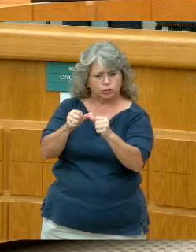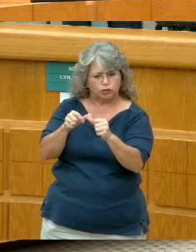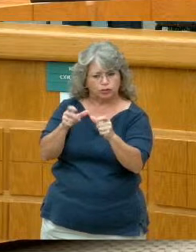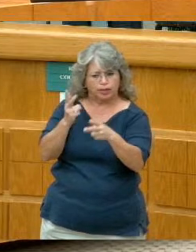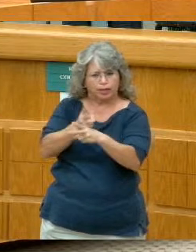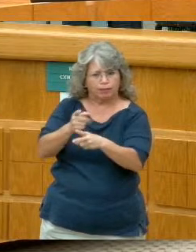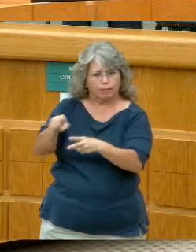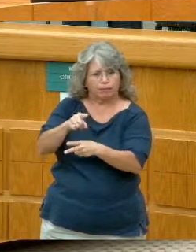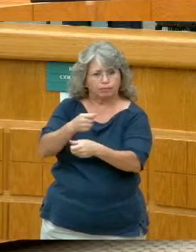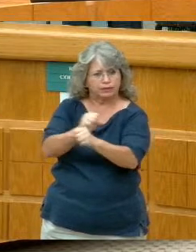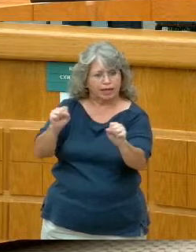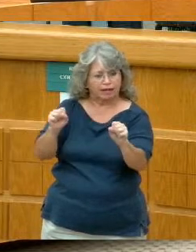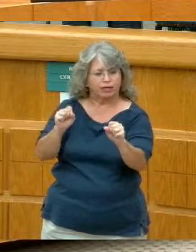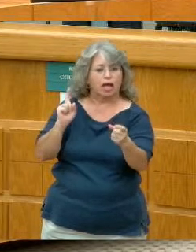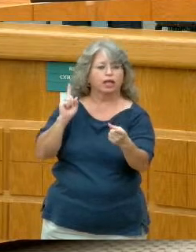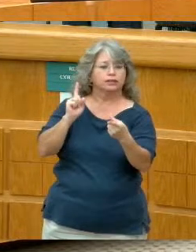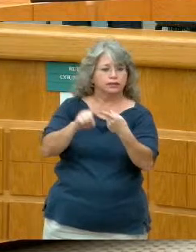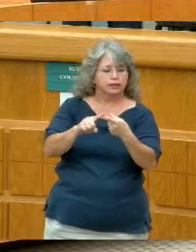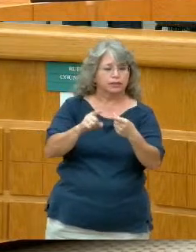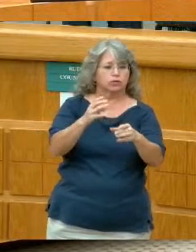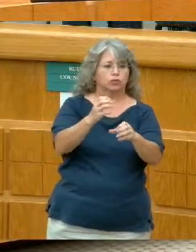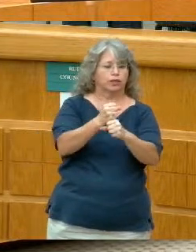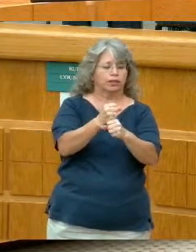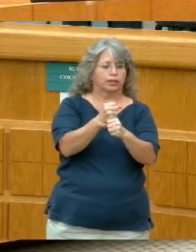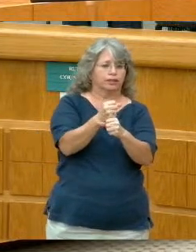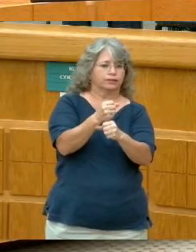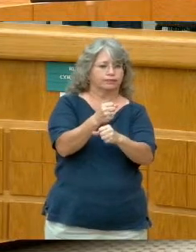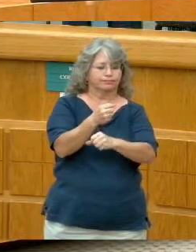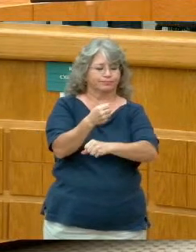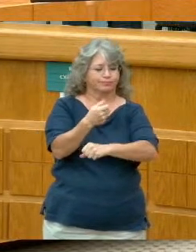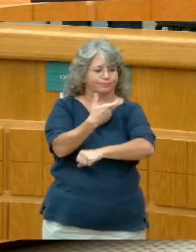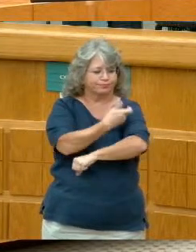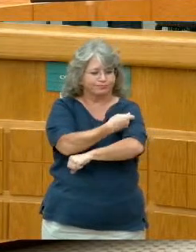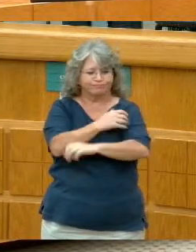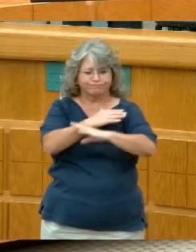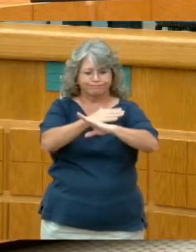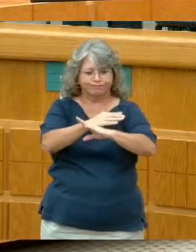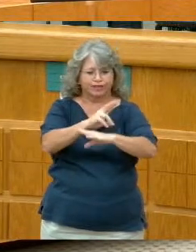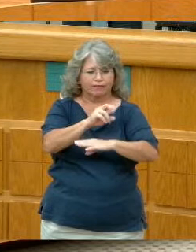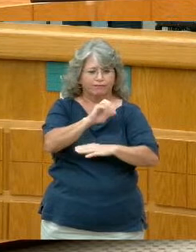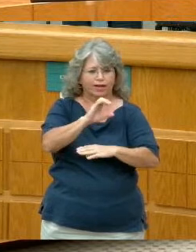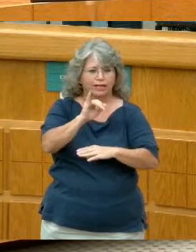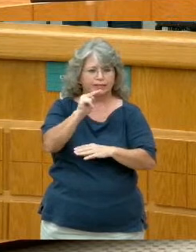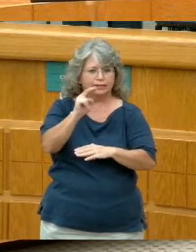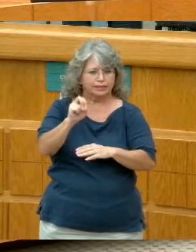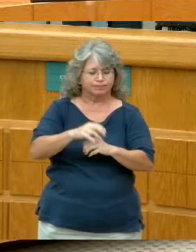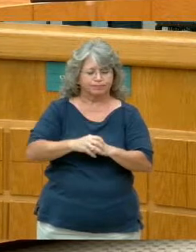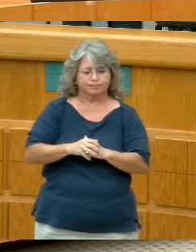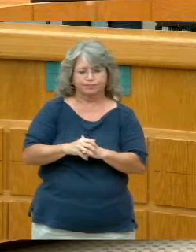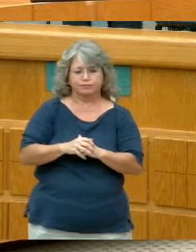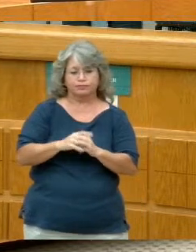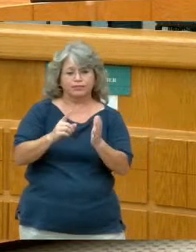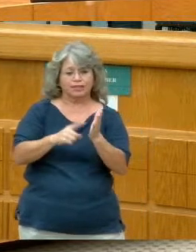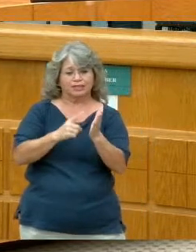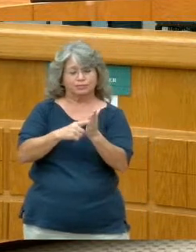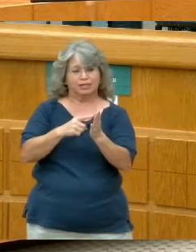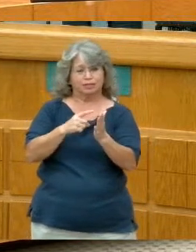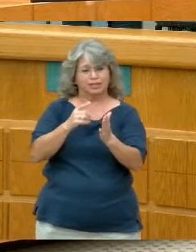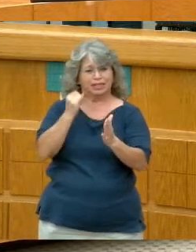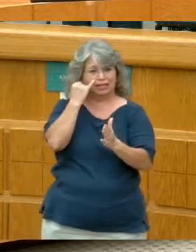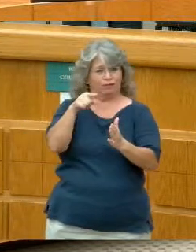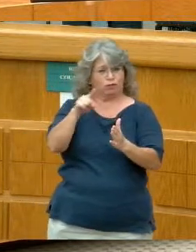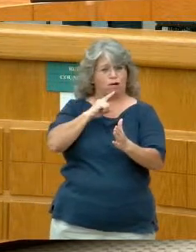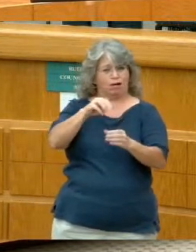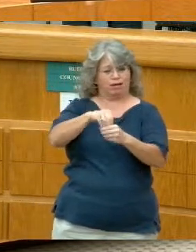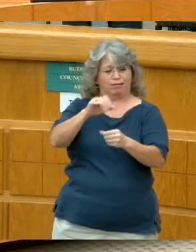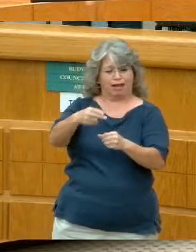mass effectiveness. And sometimes all these statistics, they're so hard to get your head around sometimes. And sometimes being in that high-risk group